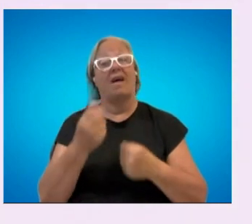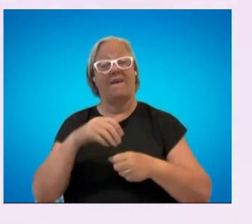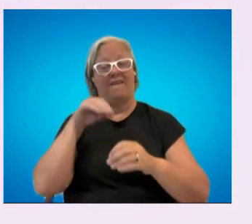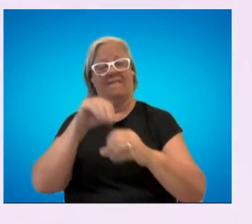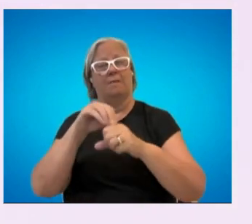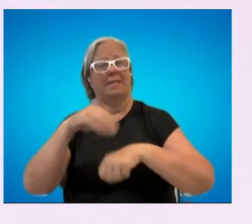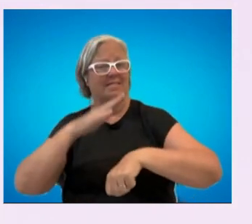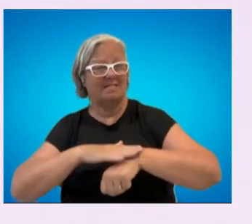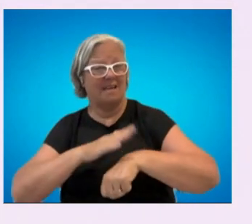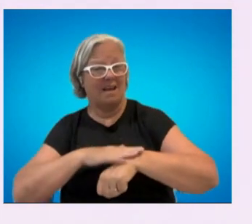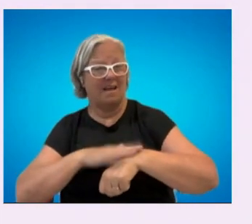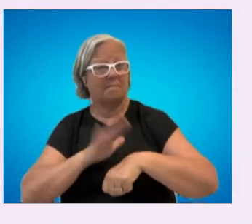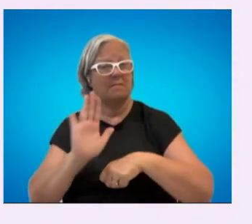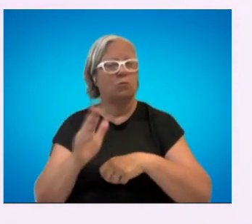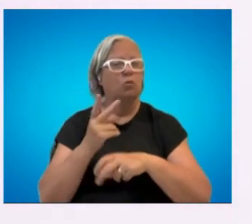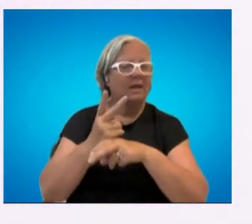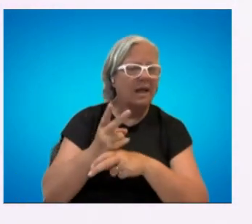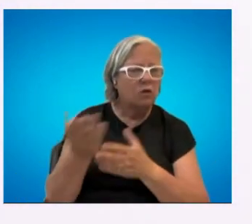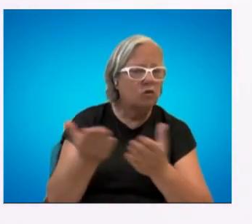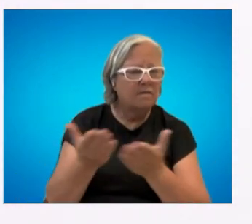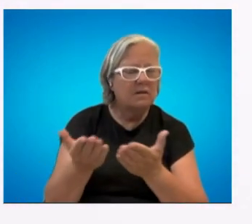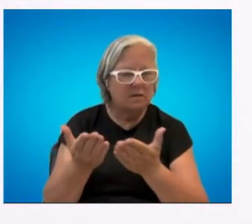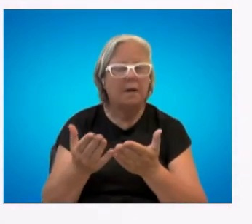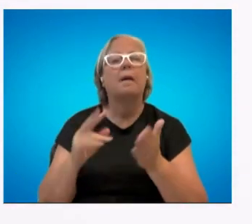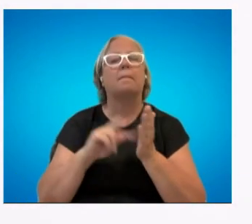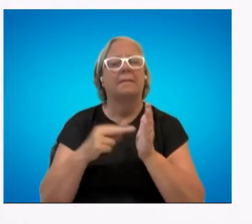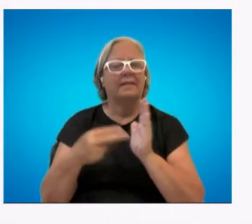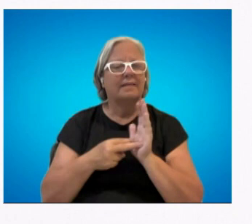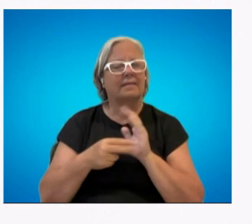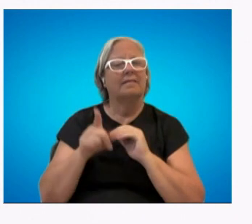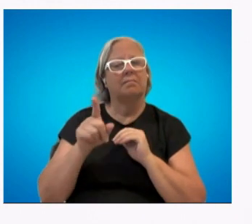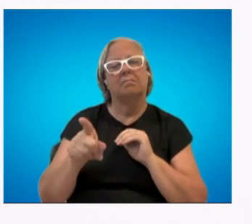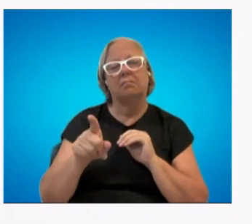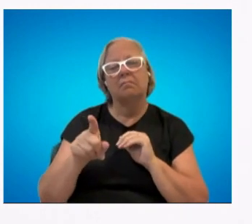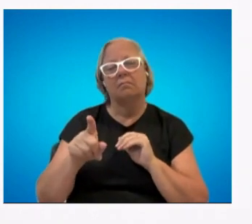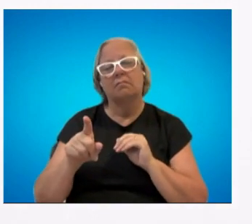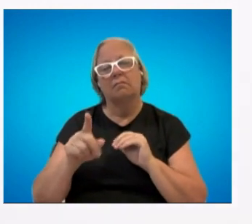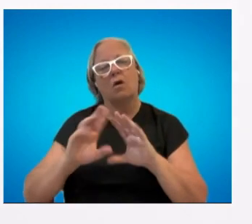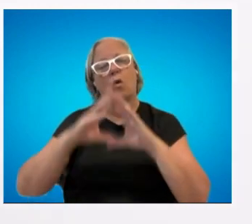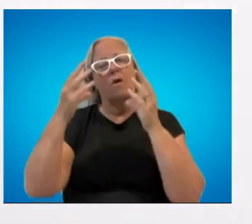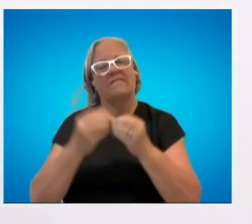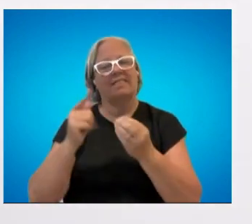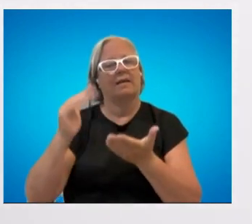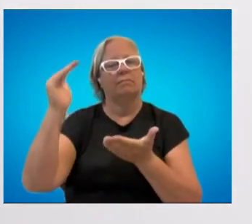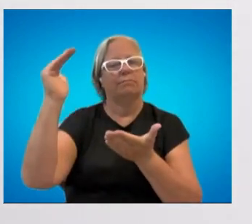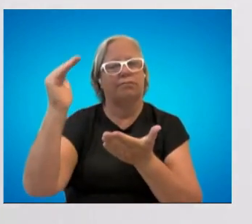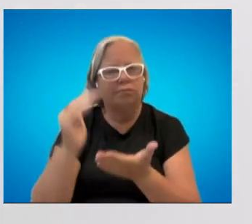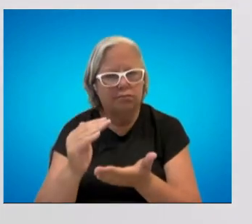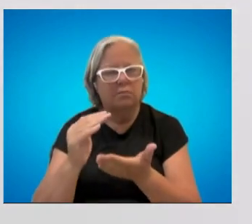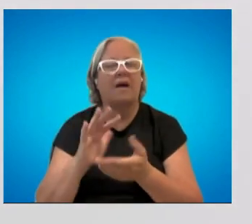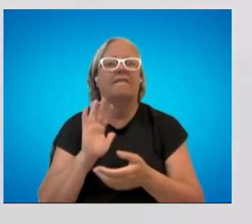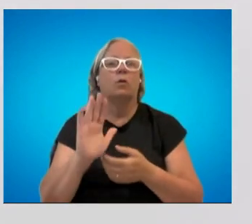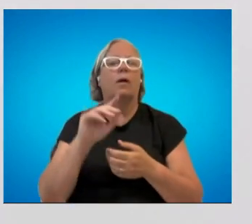equality overall, and more specifically in two domains, in the domain of work and in the domain of